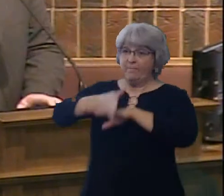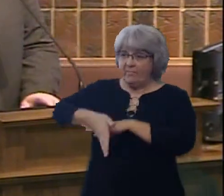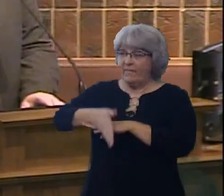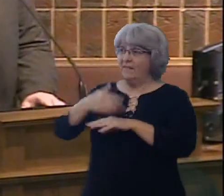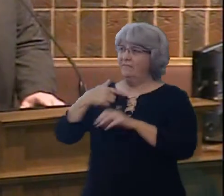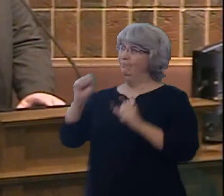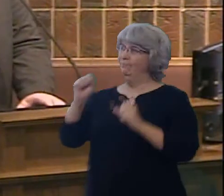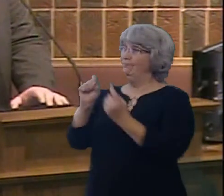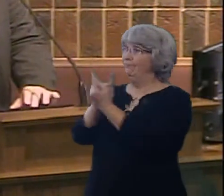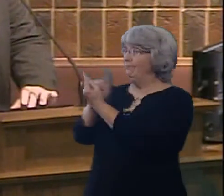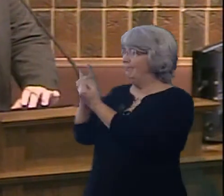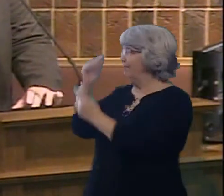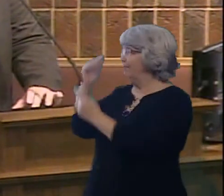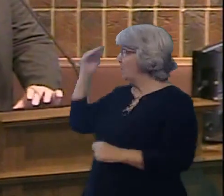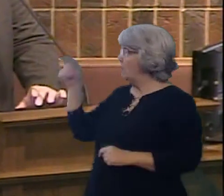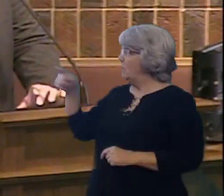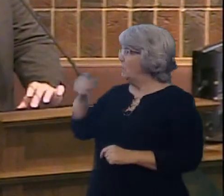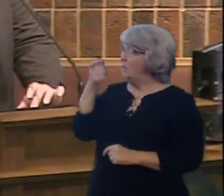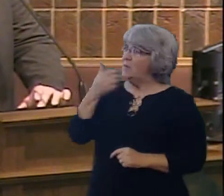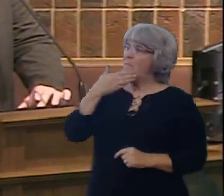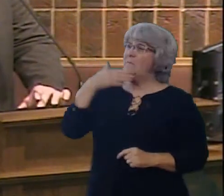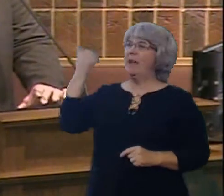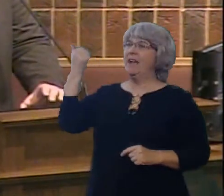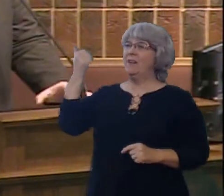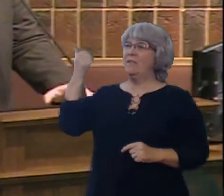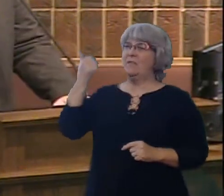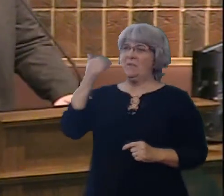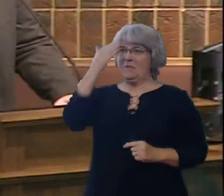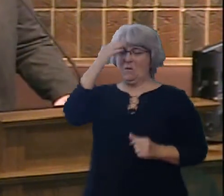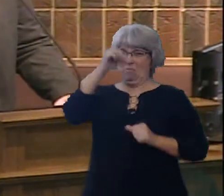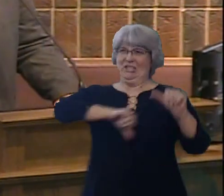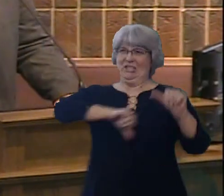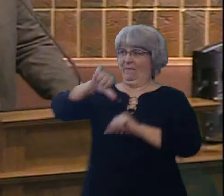know you a little better and you can get to know us a little bit better.